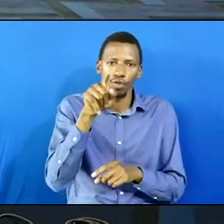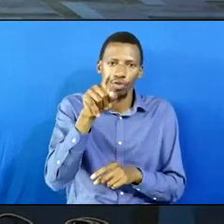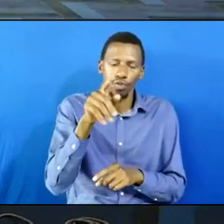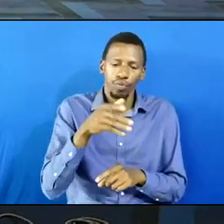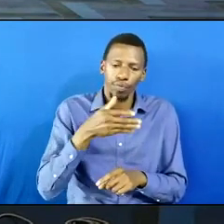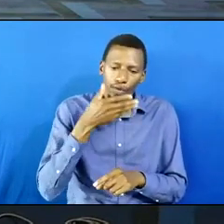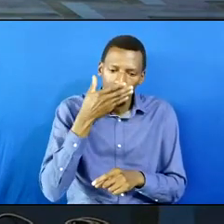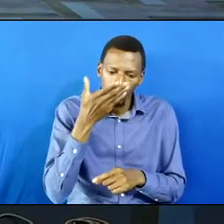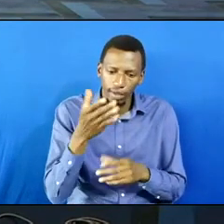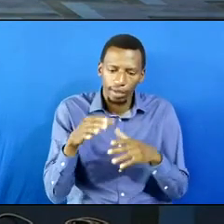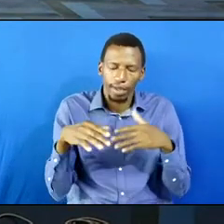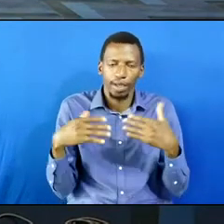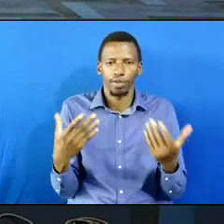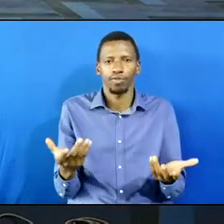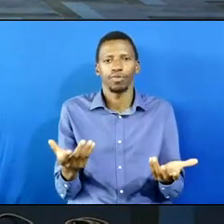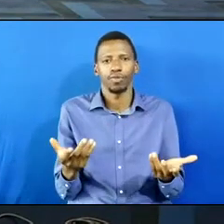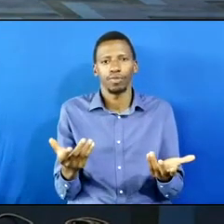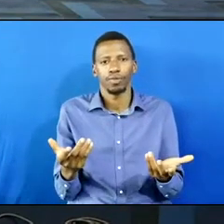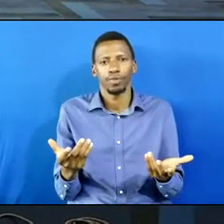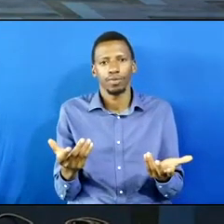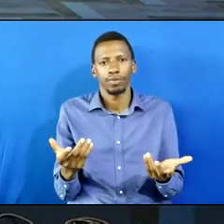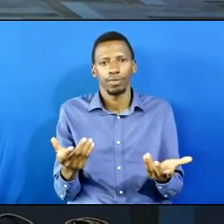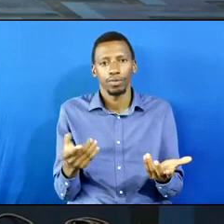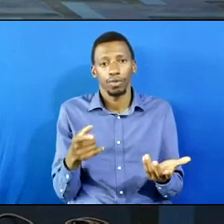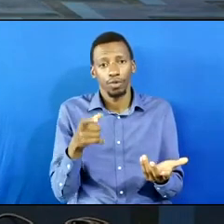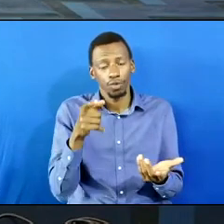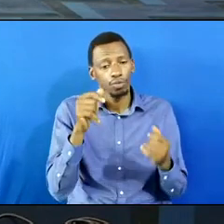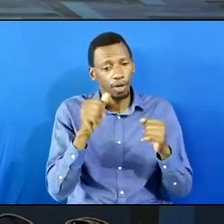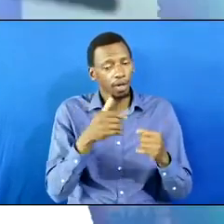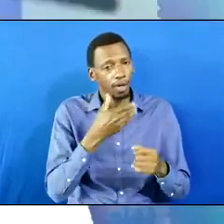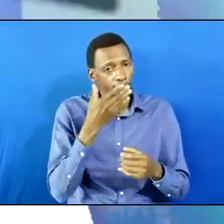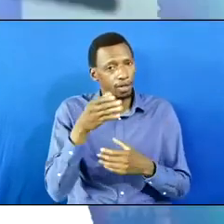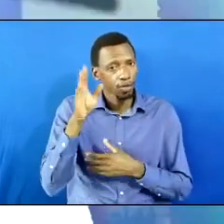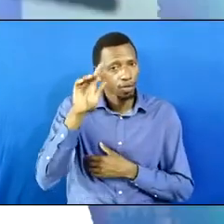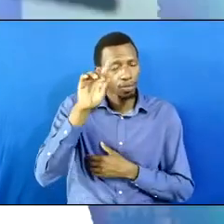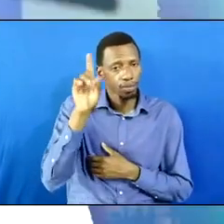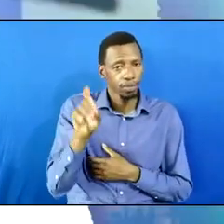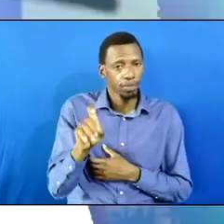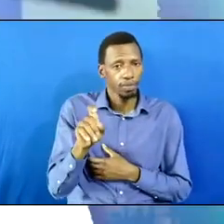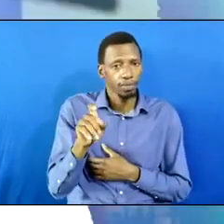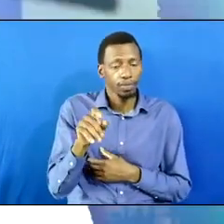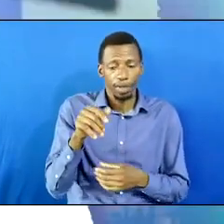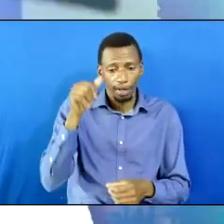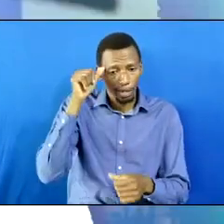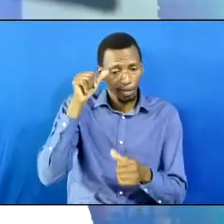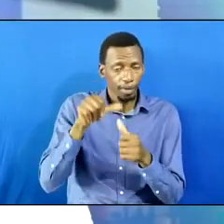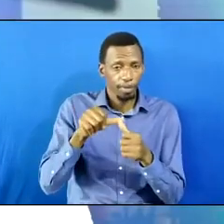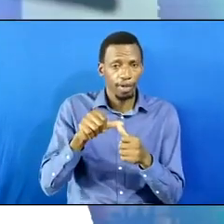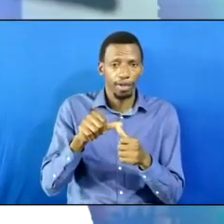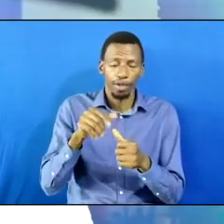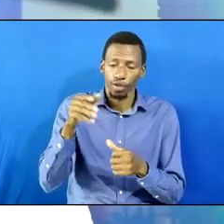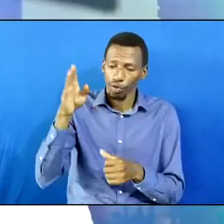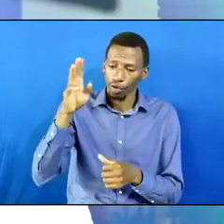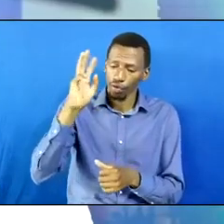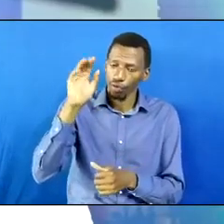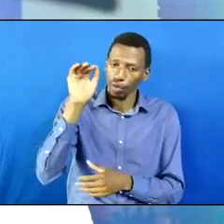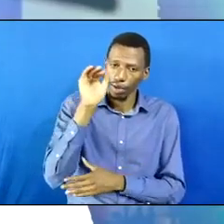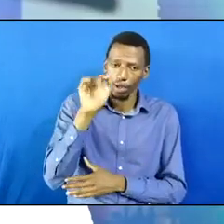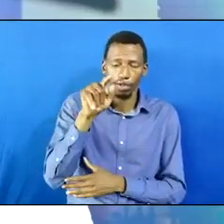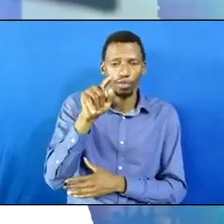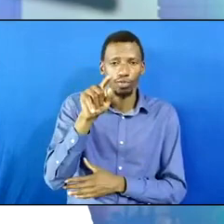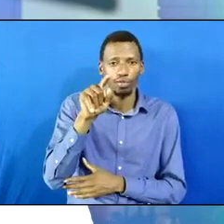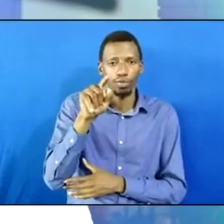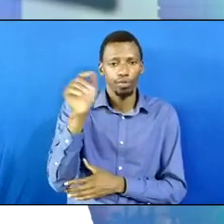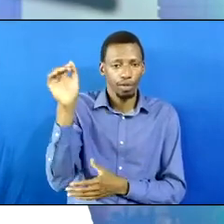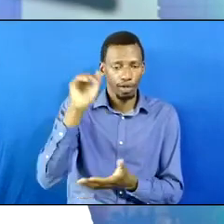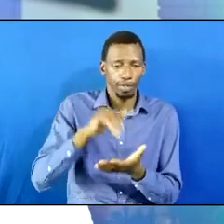many are faithful stewards? Will you be accounted? And this question will come to you once again. Lord, is